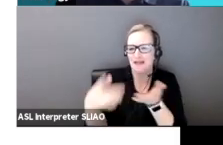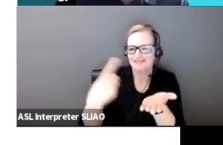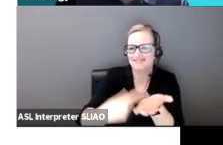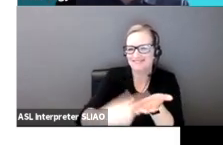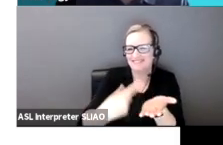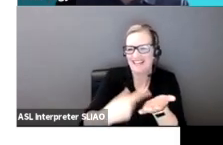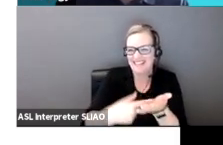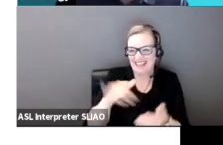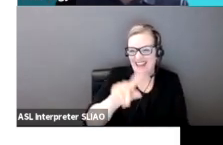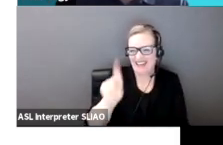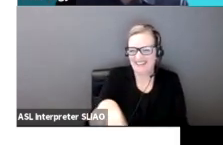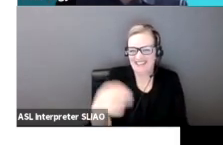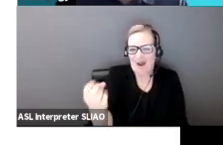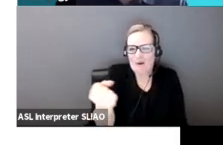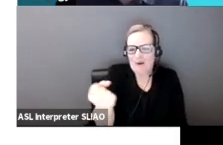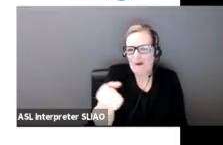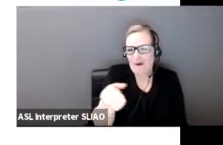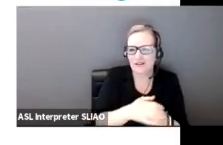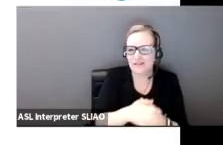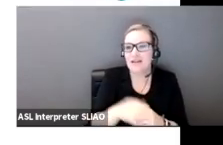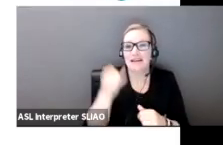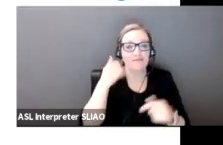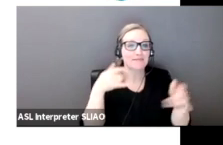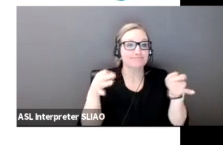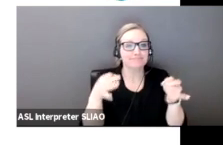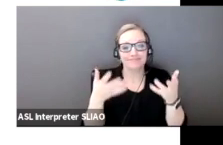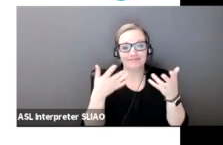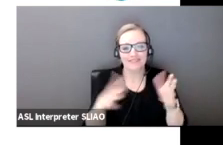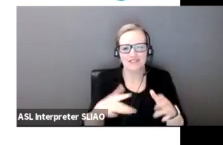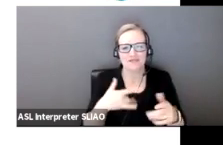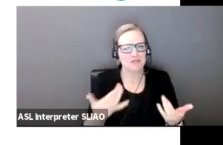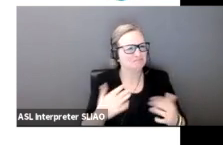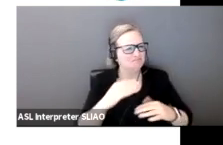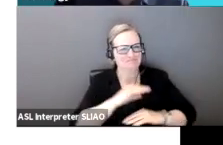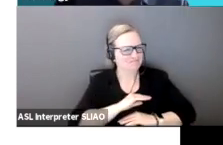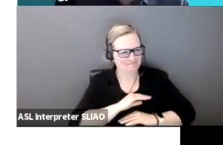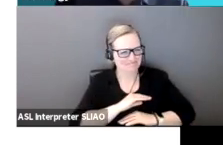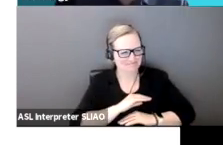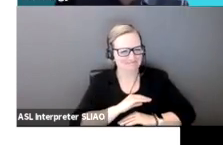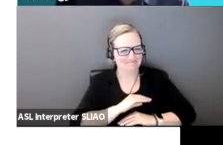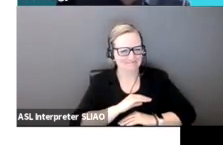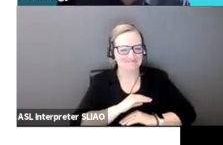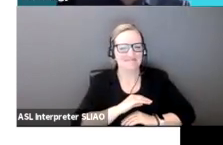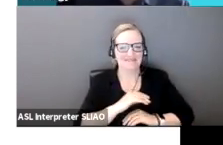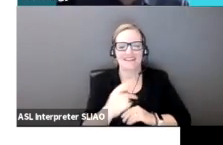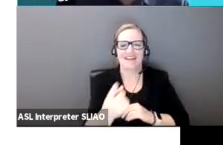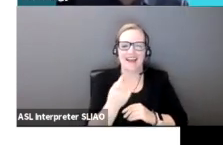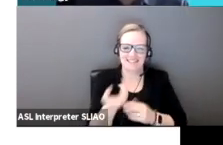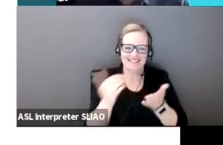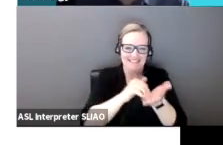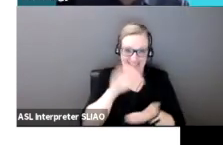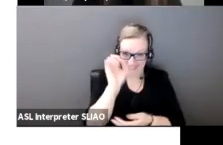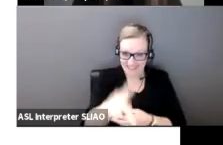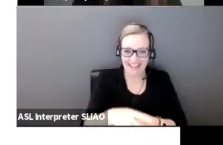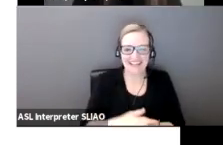you to hold on to that one, please. And if you don't get the answer that you're looking for, then please ask me afterwards. Great.